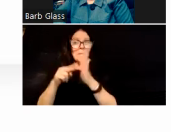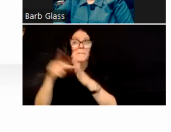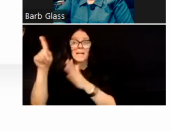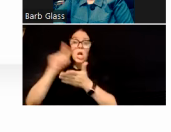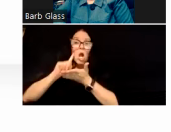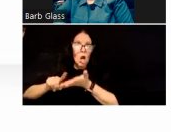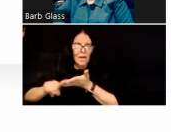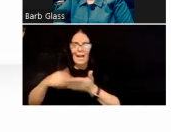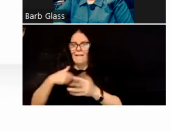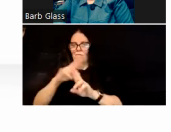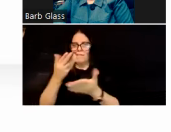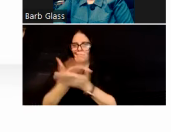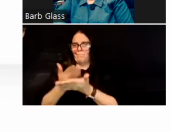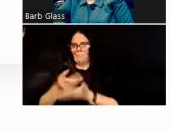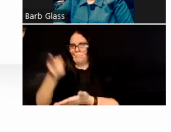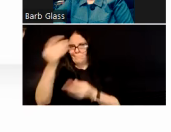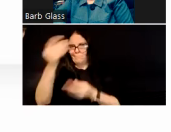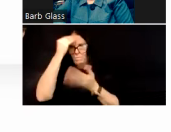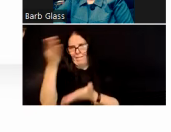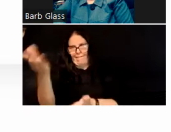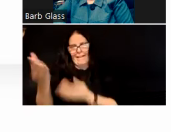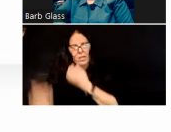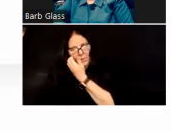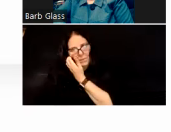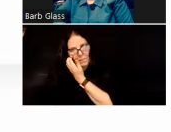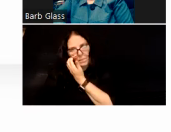always backup or an explanation.